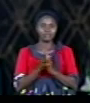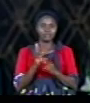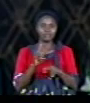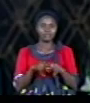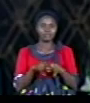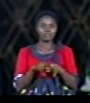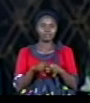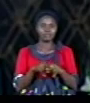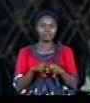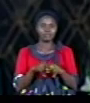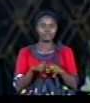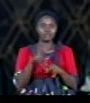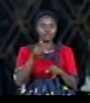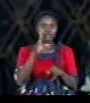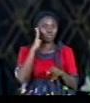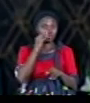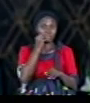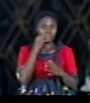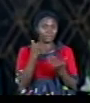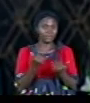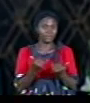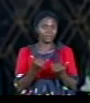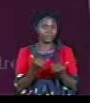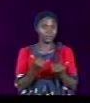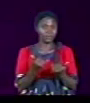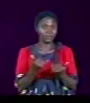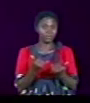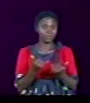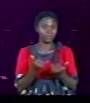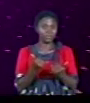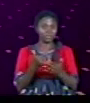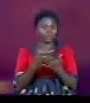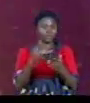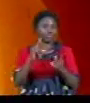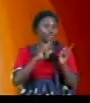down. You are going to eat before you go.